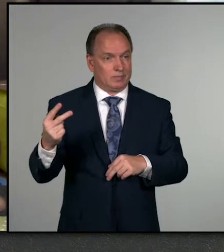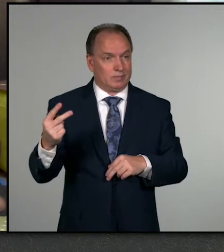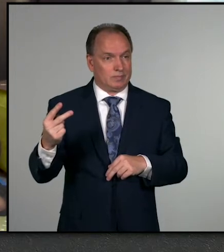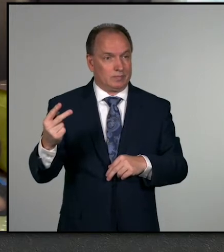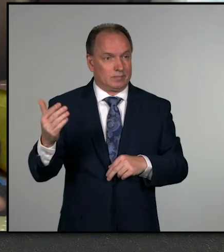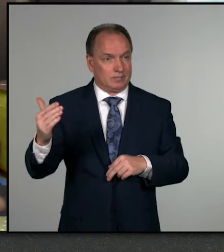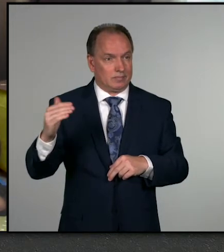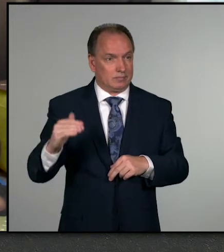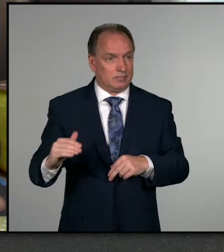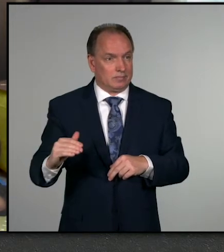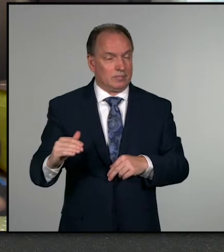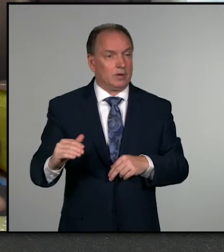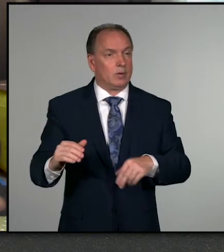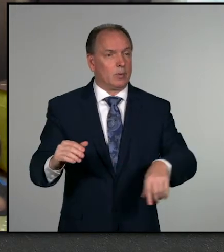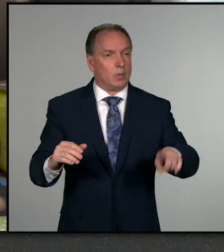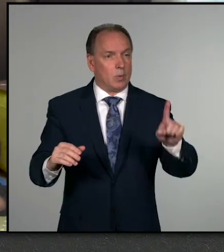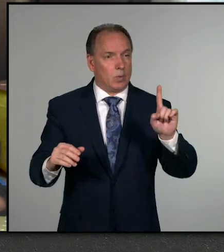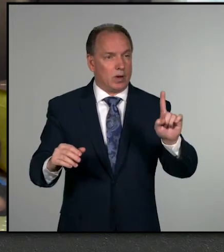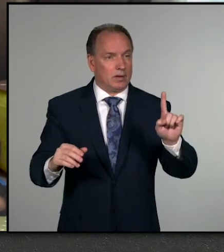2.